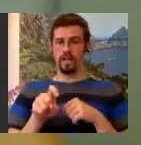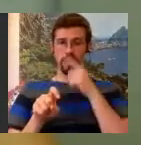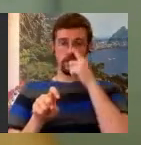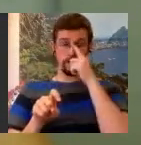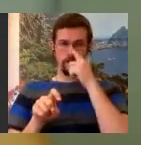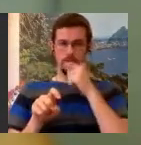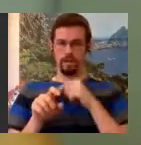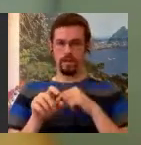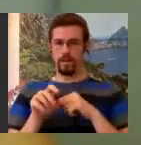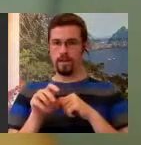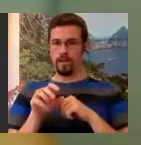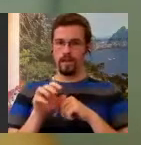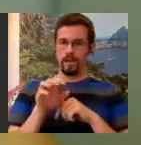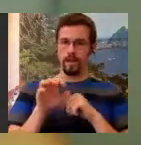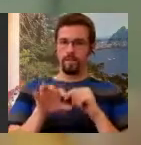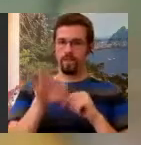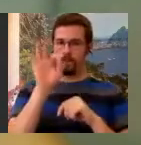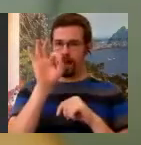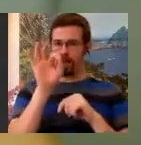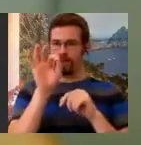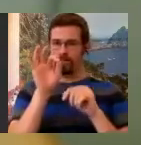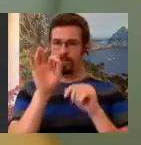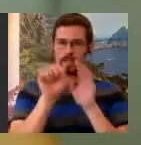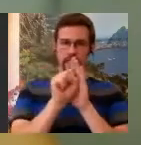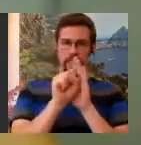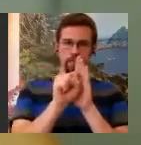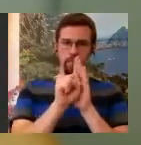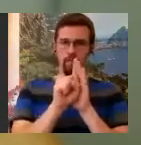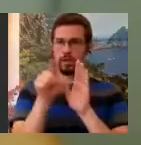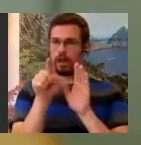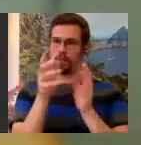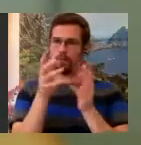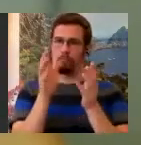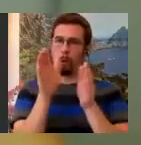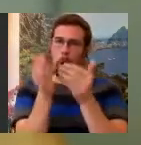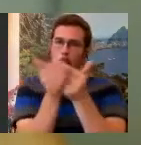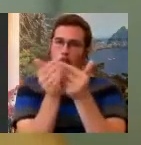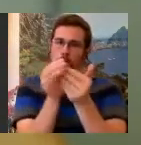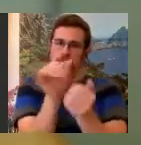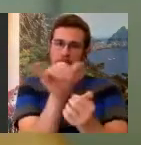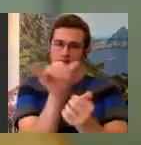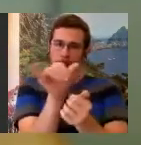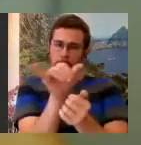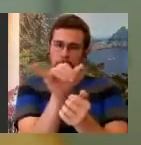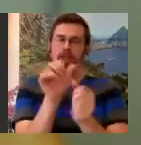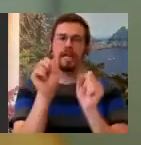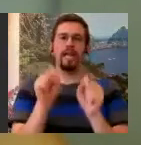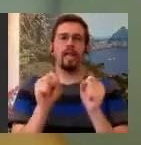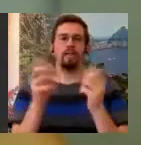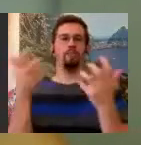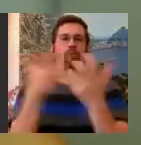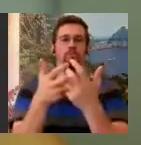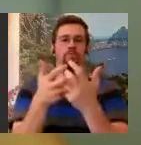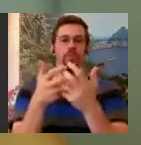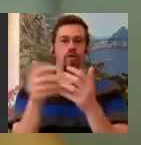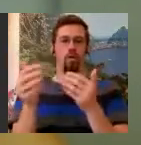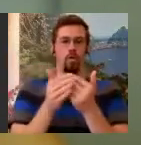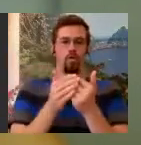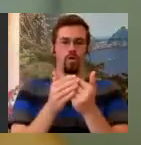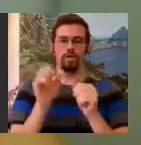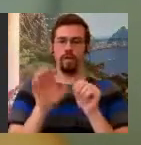of consistent functions are close to each other. And the other help that we gave